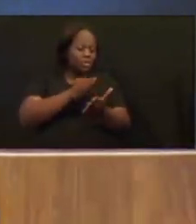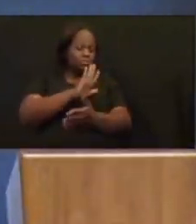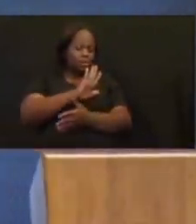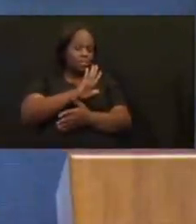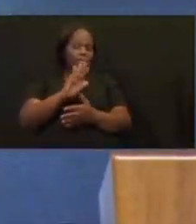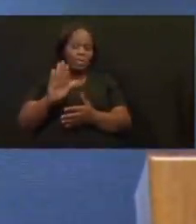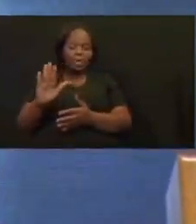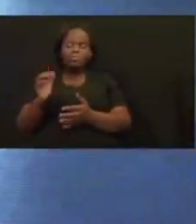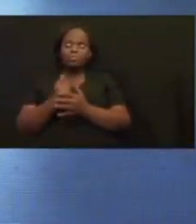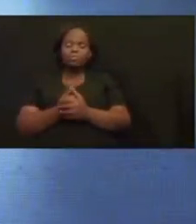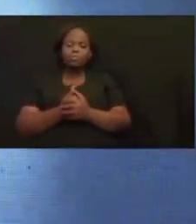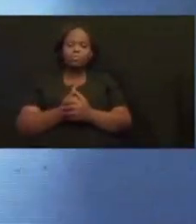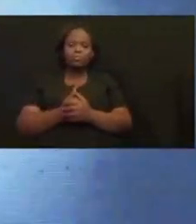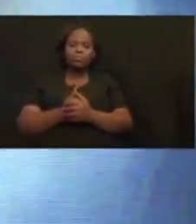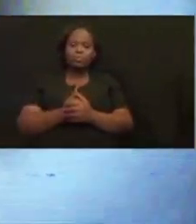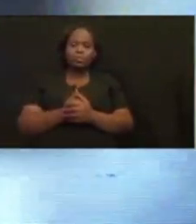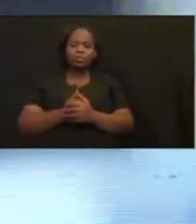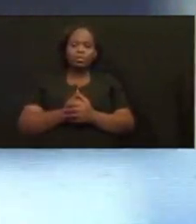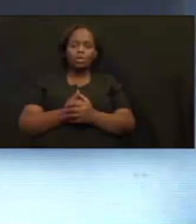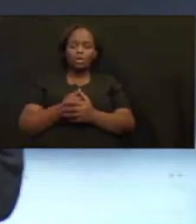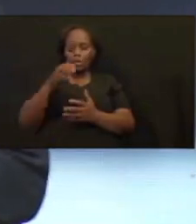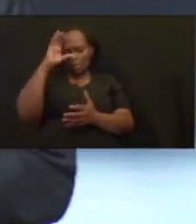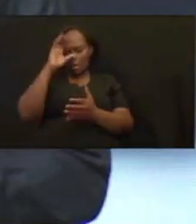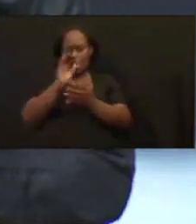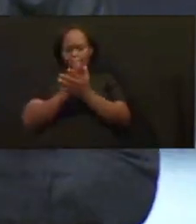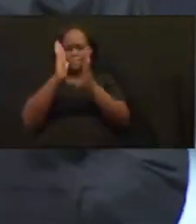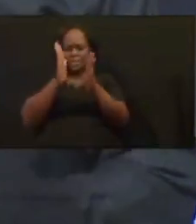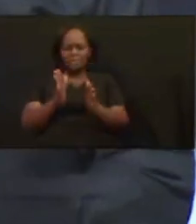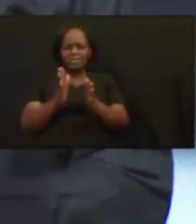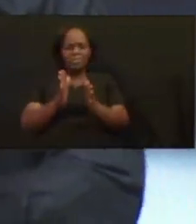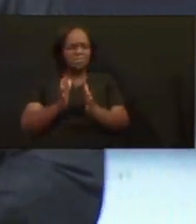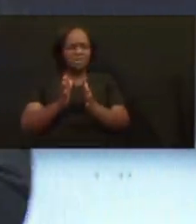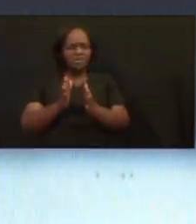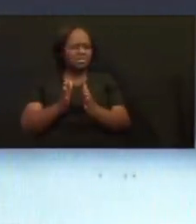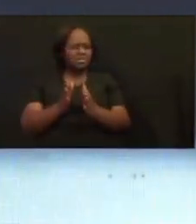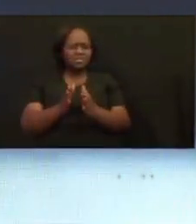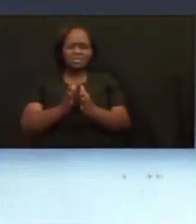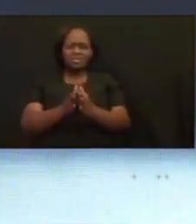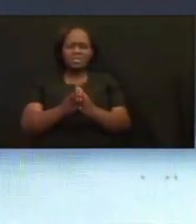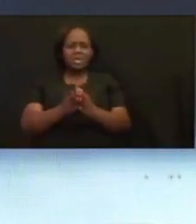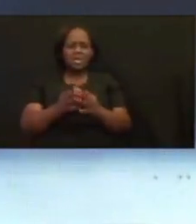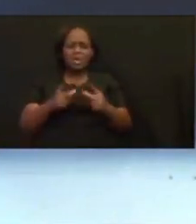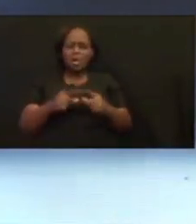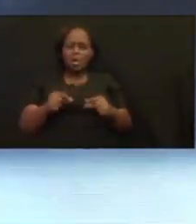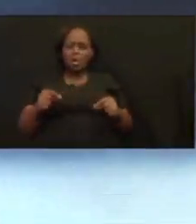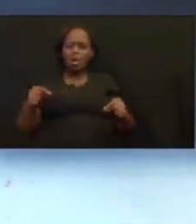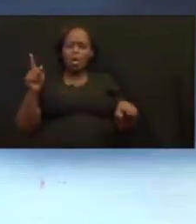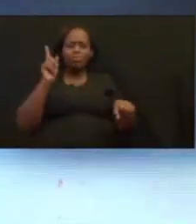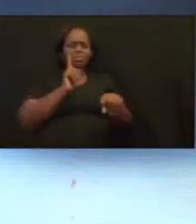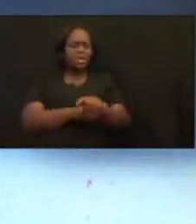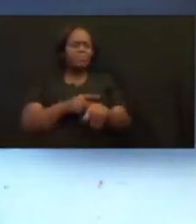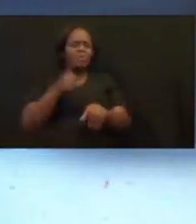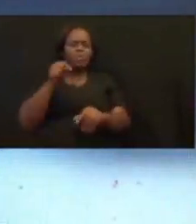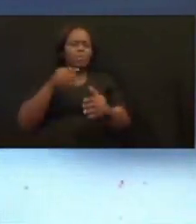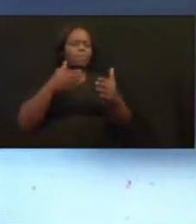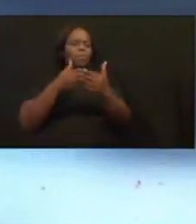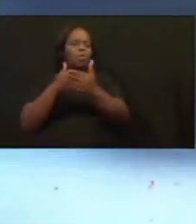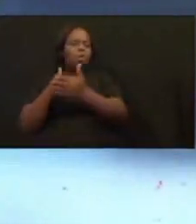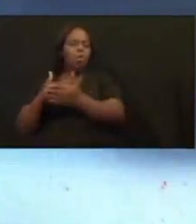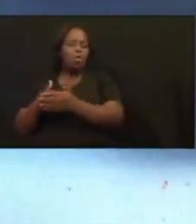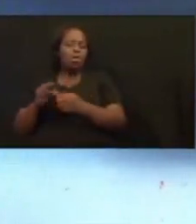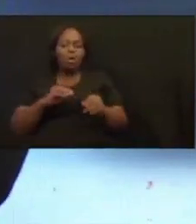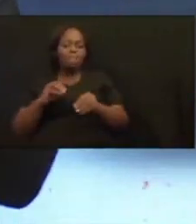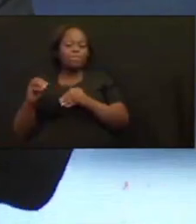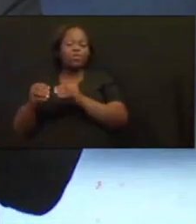Believers, we have for a long time limited our understanding of the move of God and the power of God